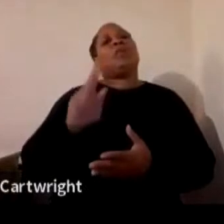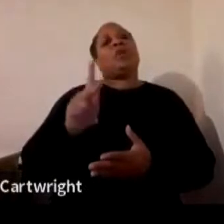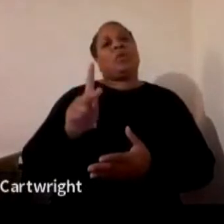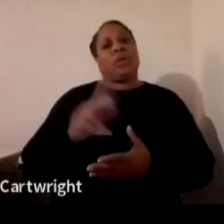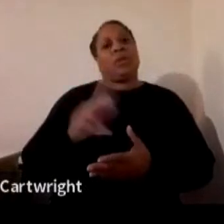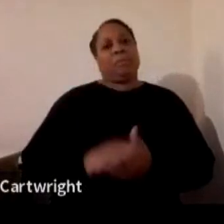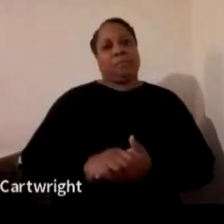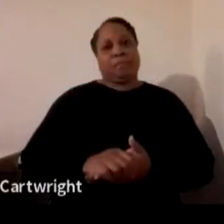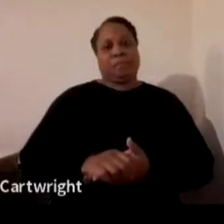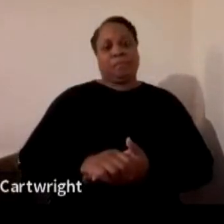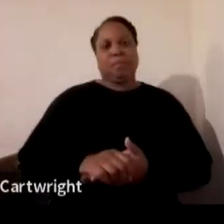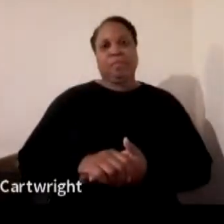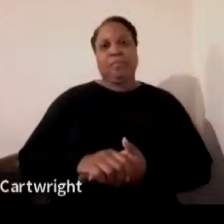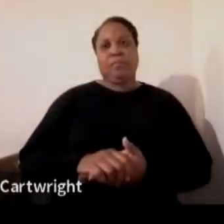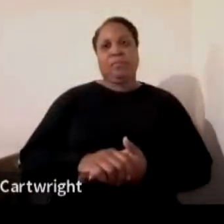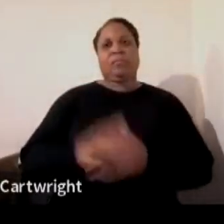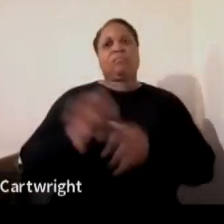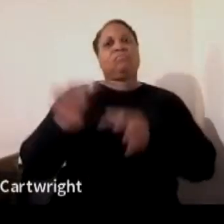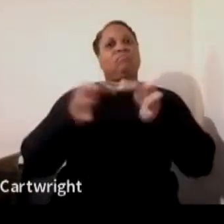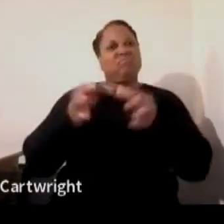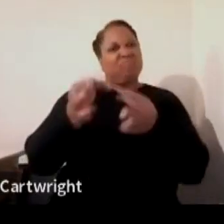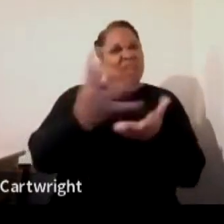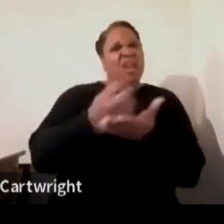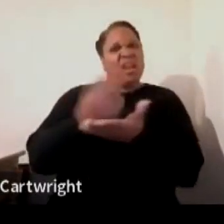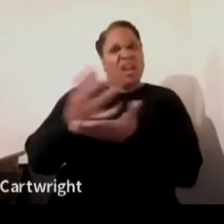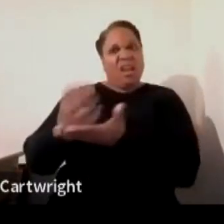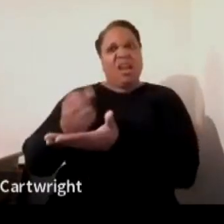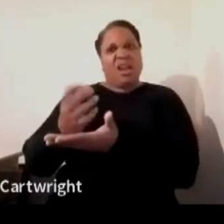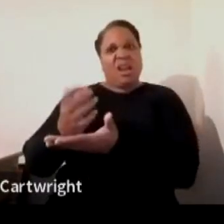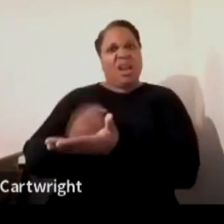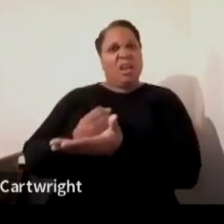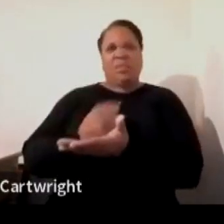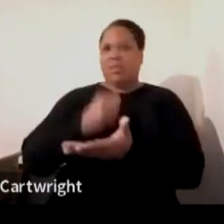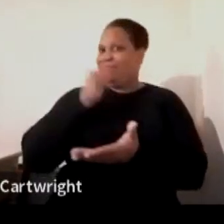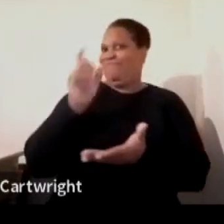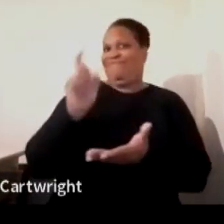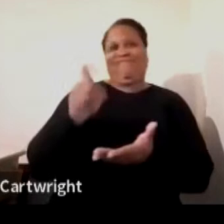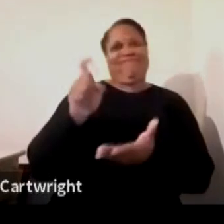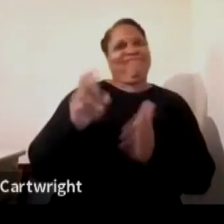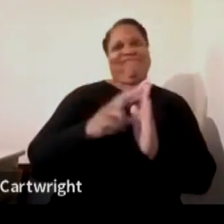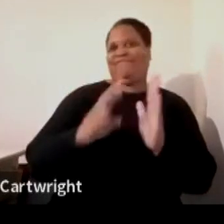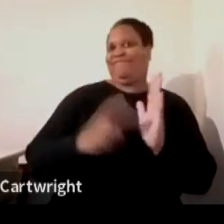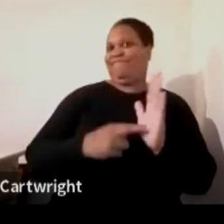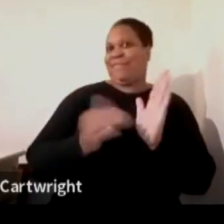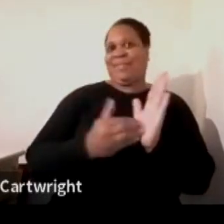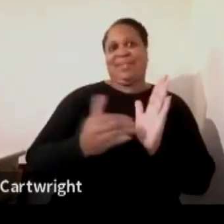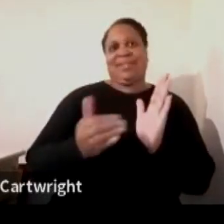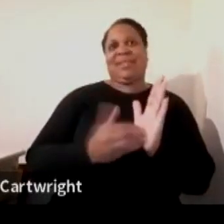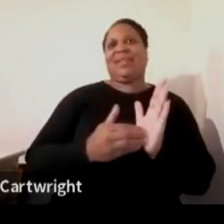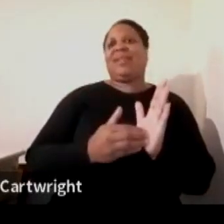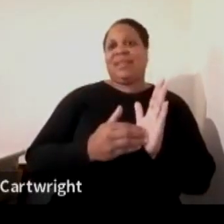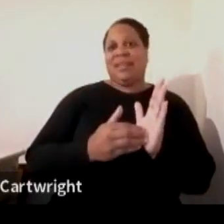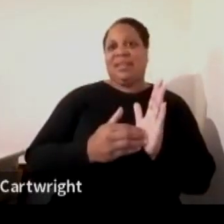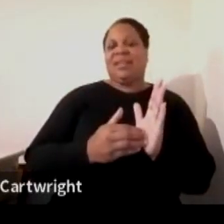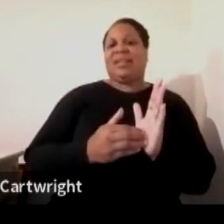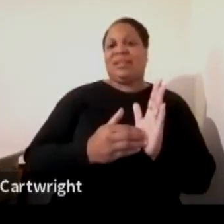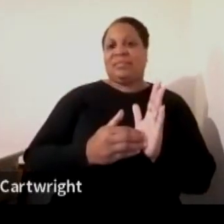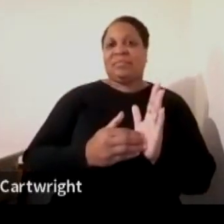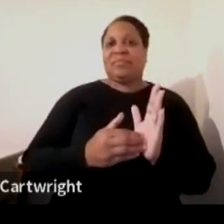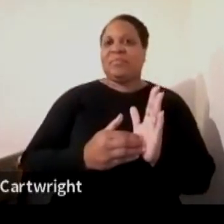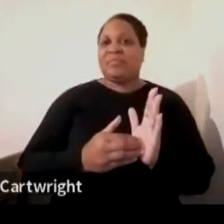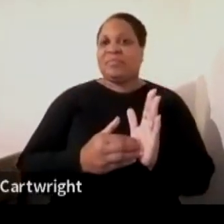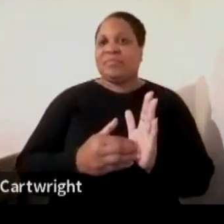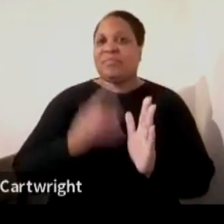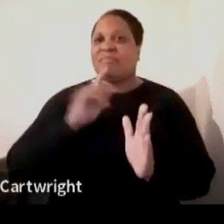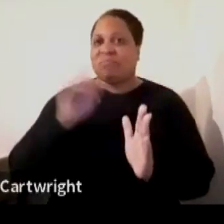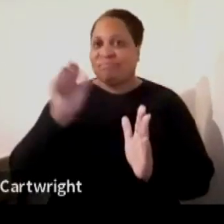if her details has been collected by telephone, you don't need to re-register. There is a prioritization schedule